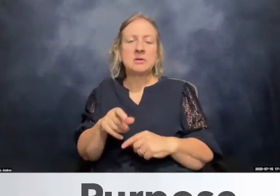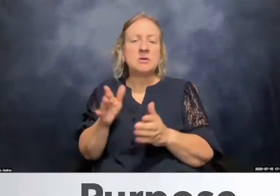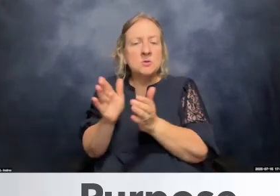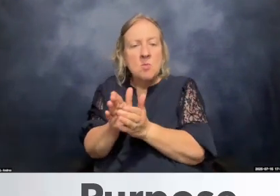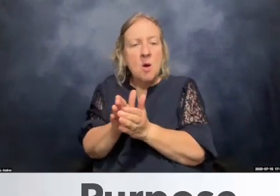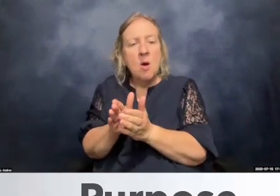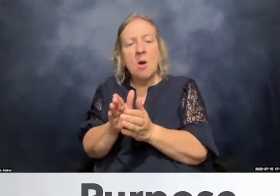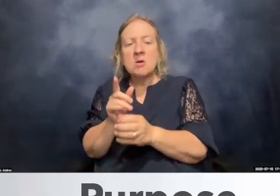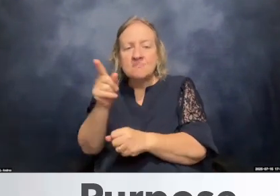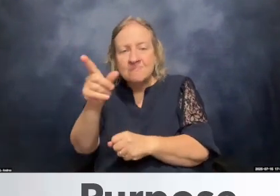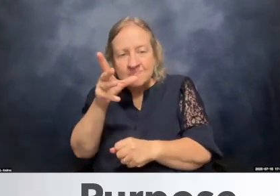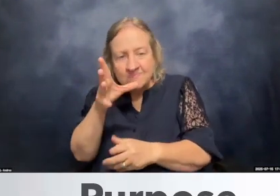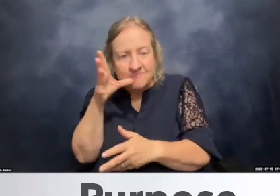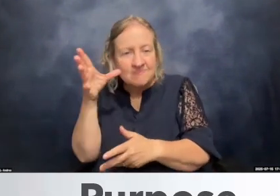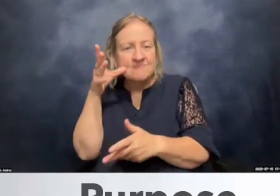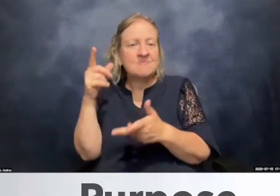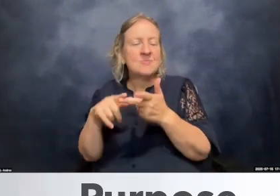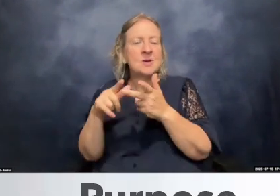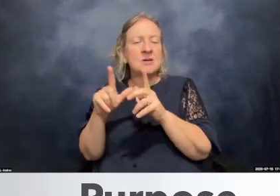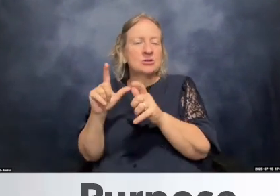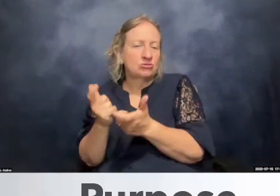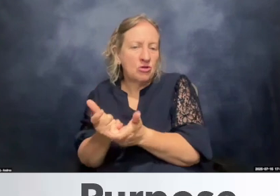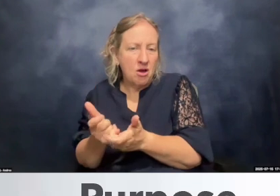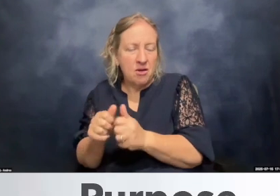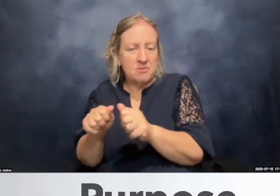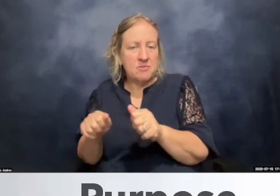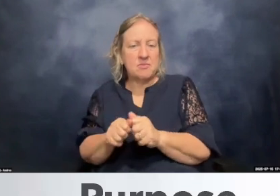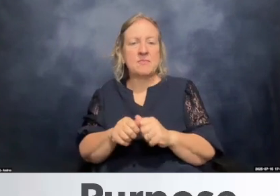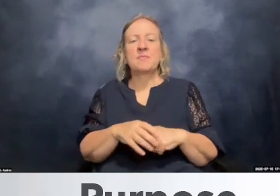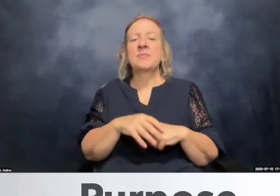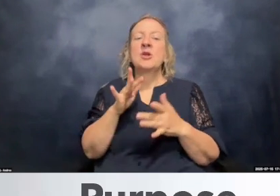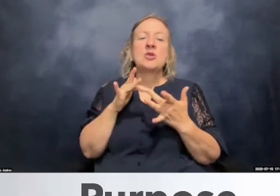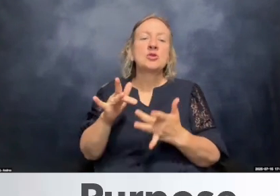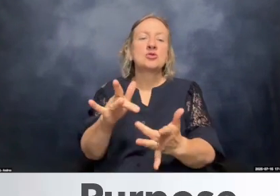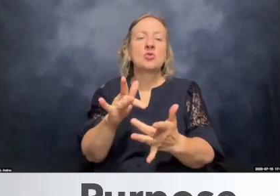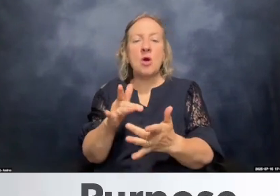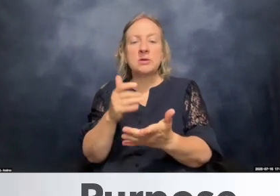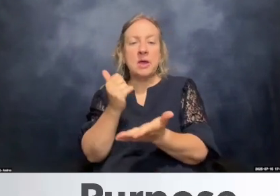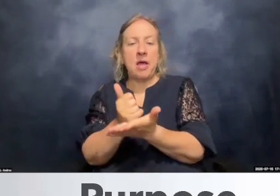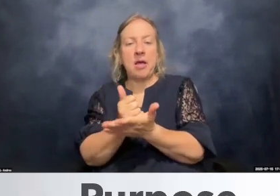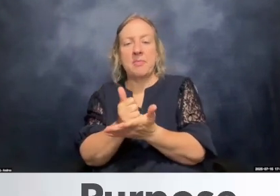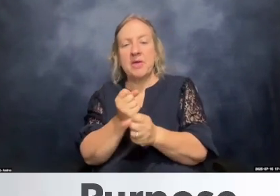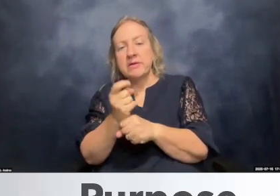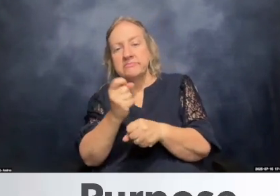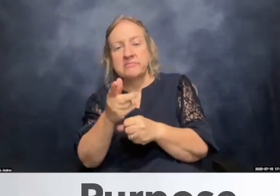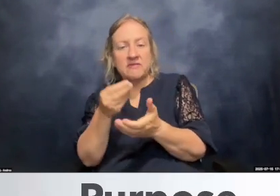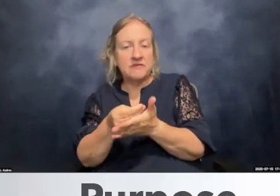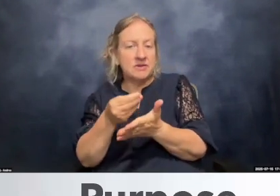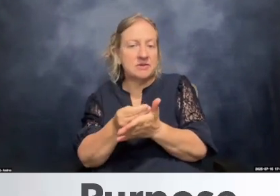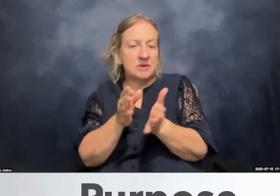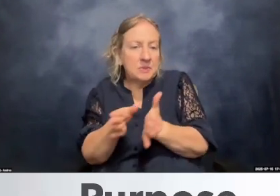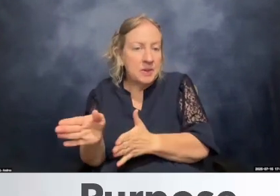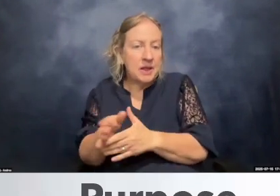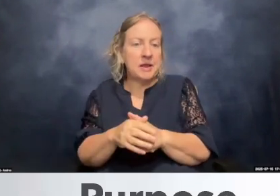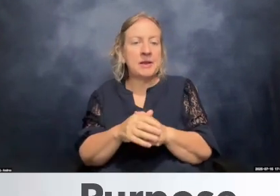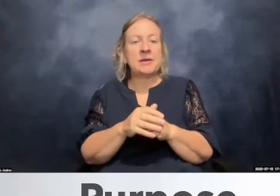areas. The tours also inform the annual funding plan process by incorporating direct community input